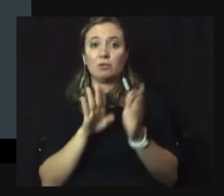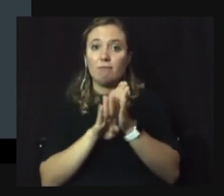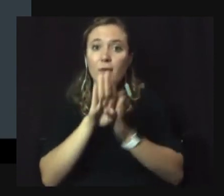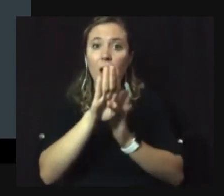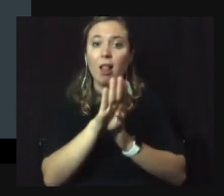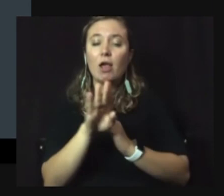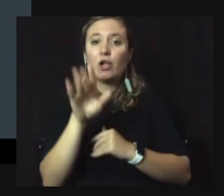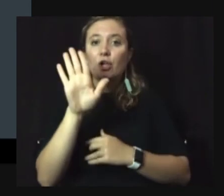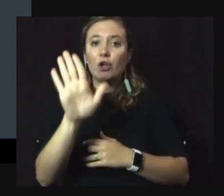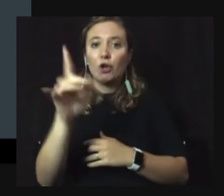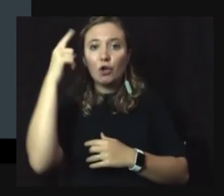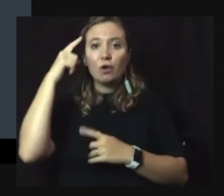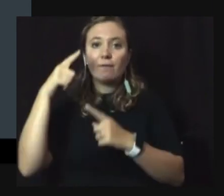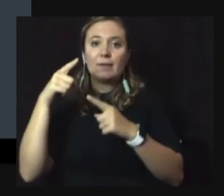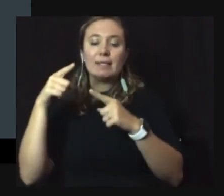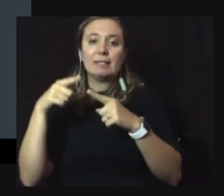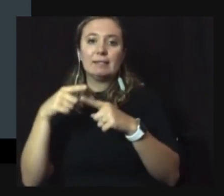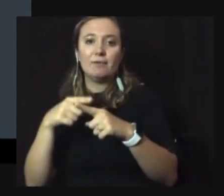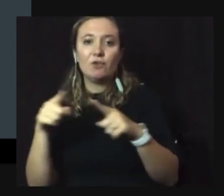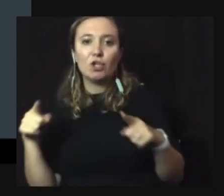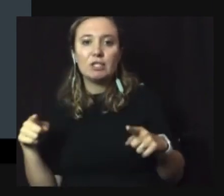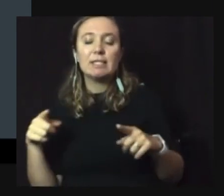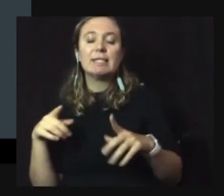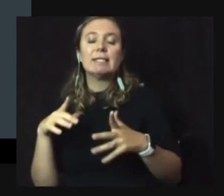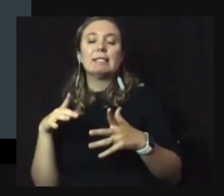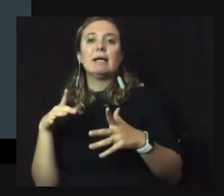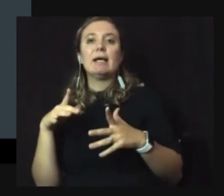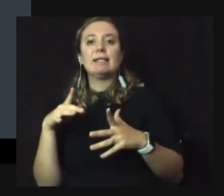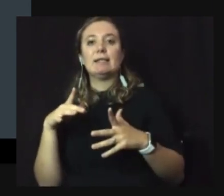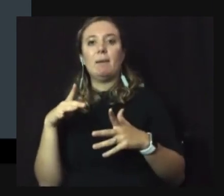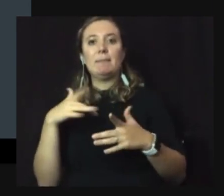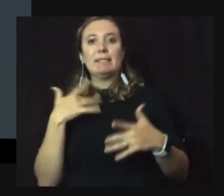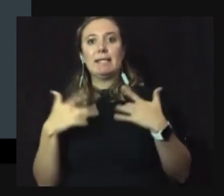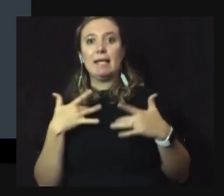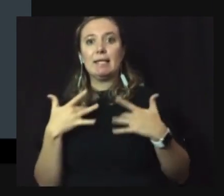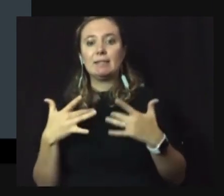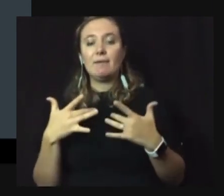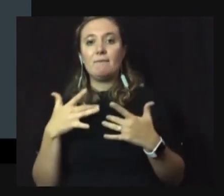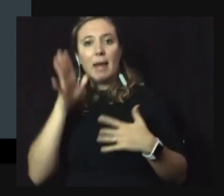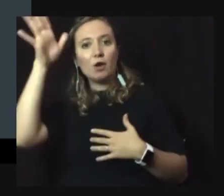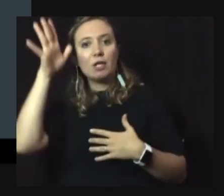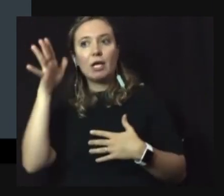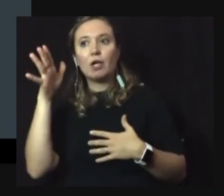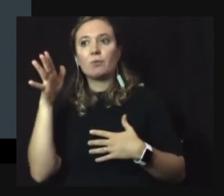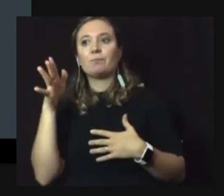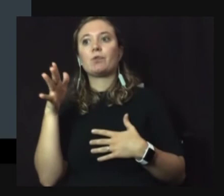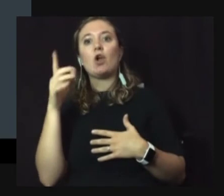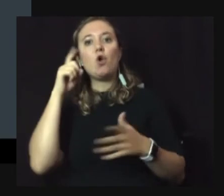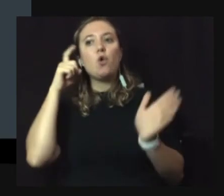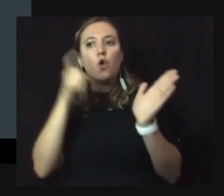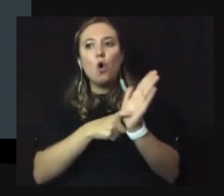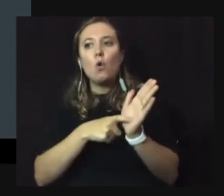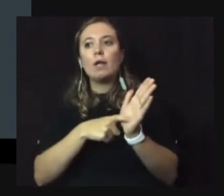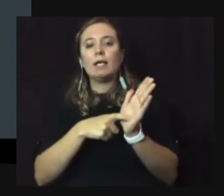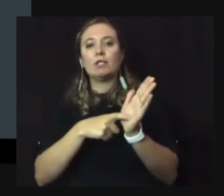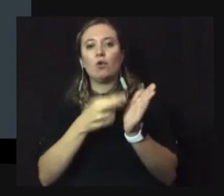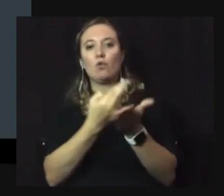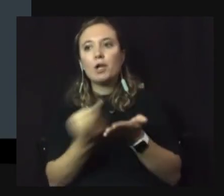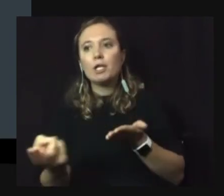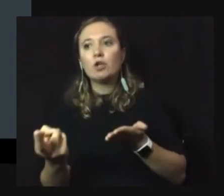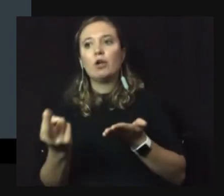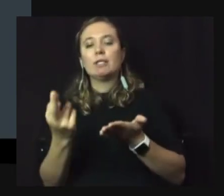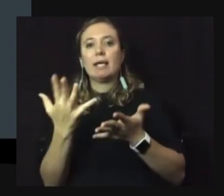parenting identity, notice, resource, engage, and restore. What do I mean by